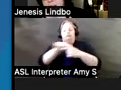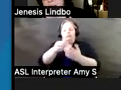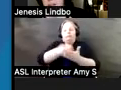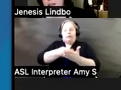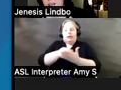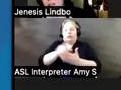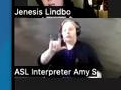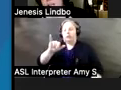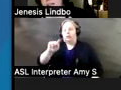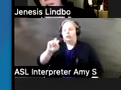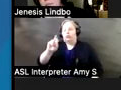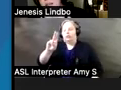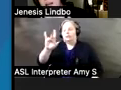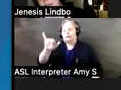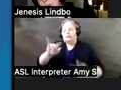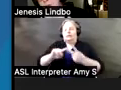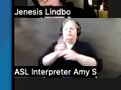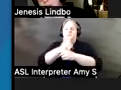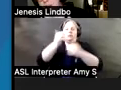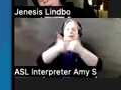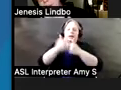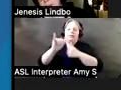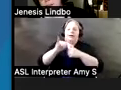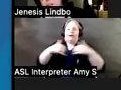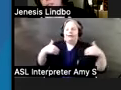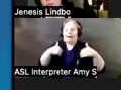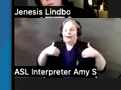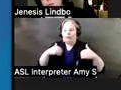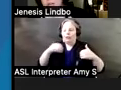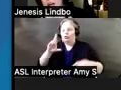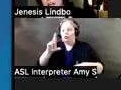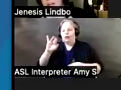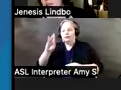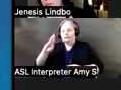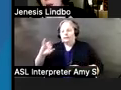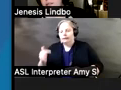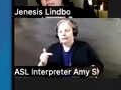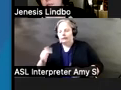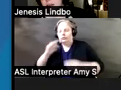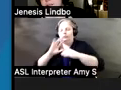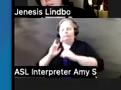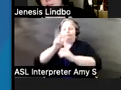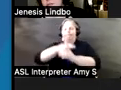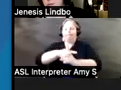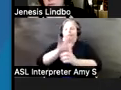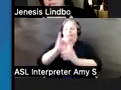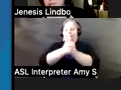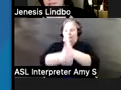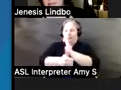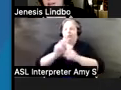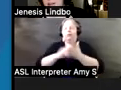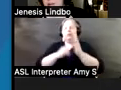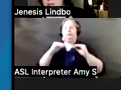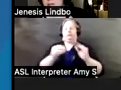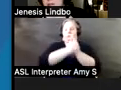literacy, utilizing games like Animal Crossing to tie in the practice of that skill. So you teach